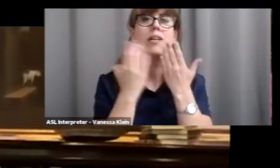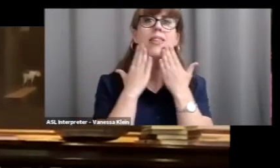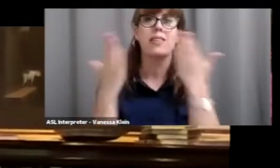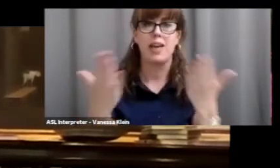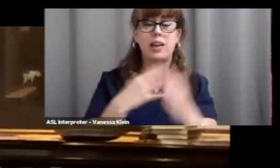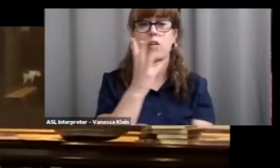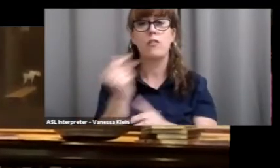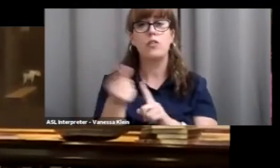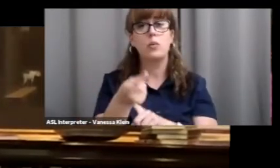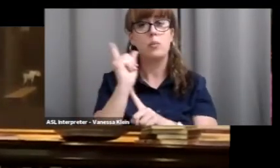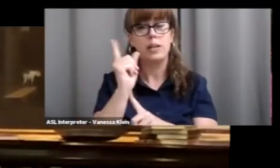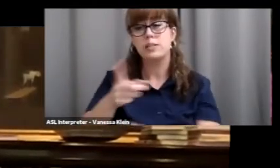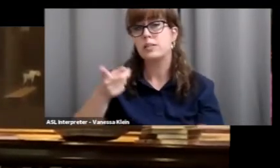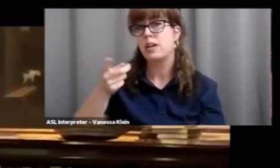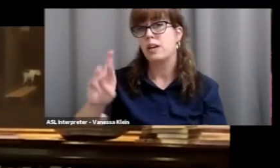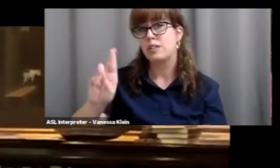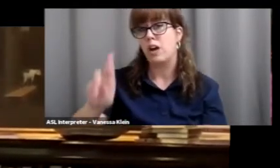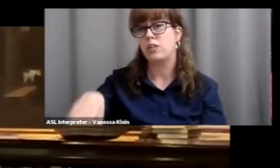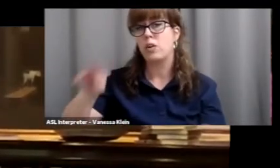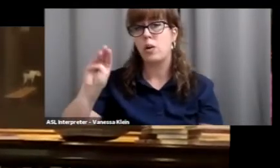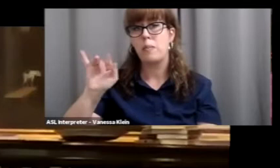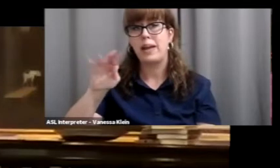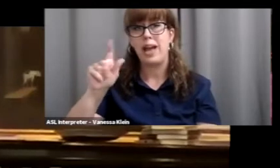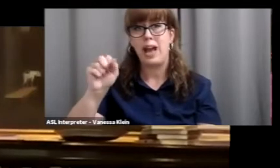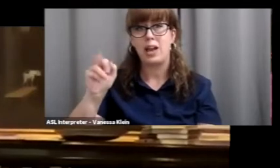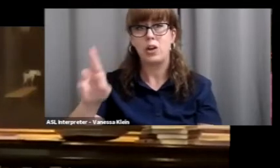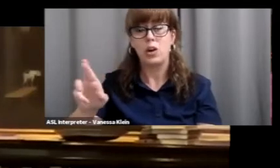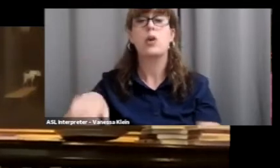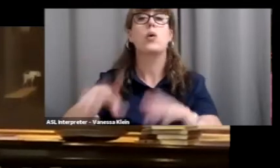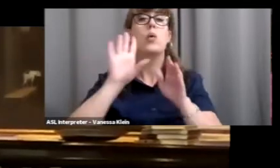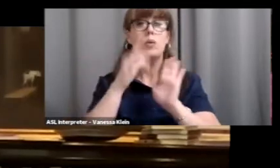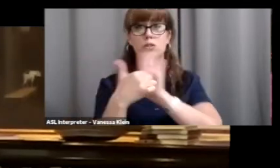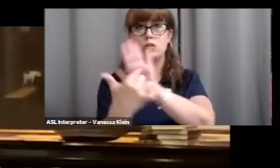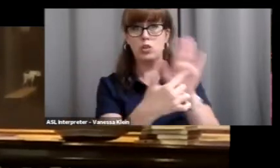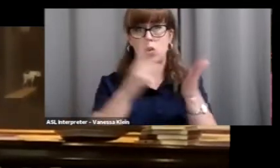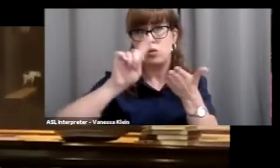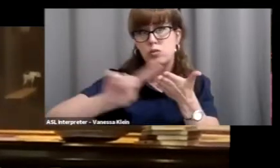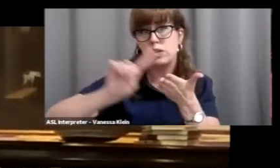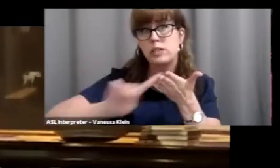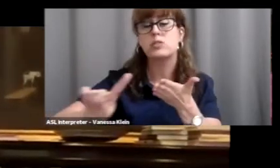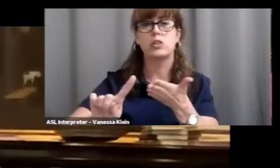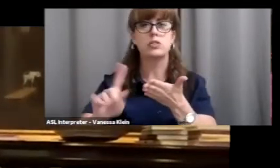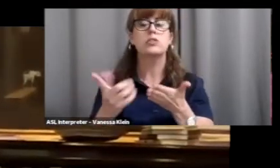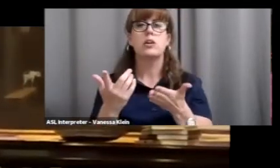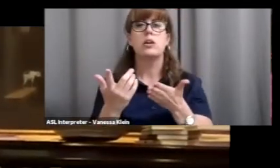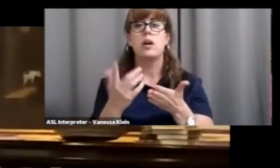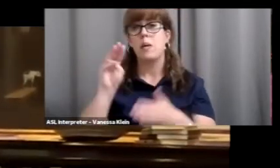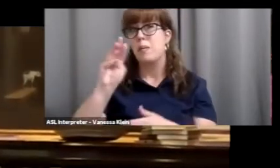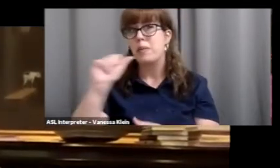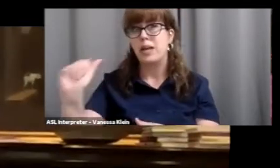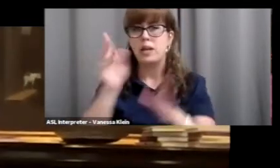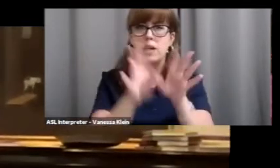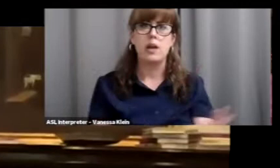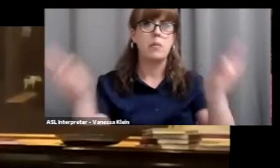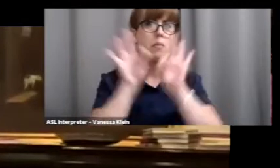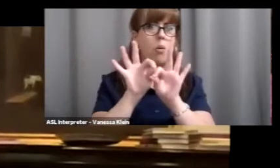Dr. McTaggart will be presenting the findings from our new global research. Media is one of the most important factors influencing how